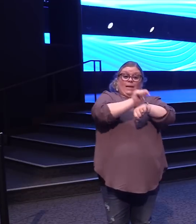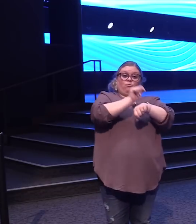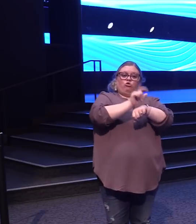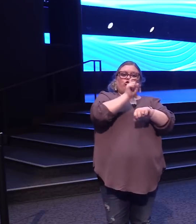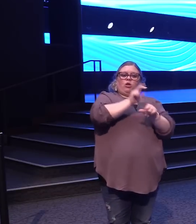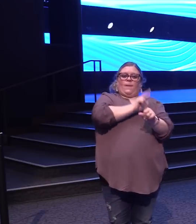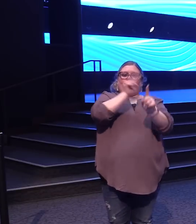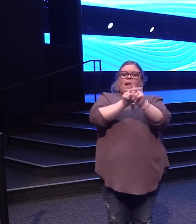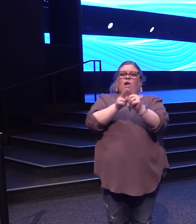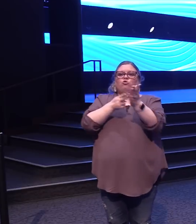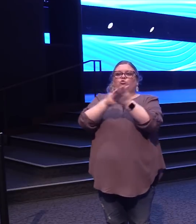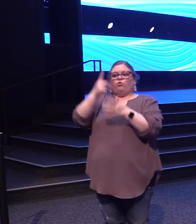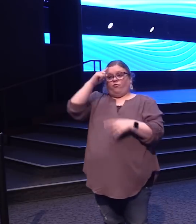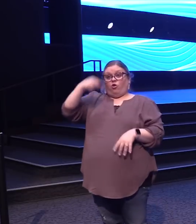today. Capish?